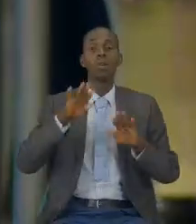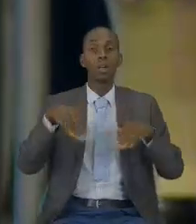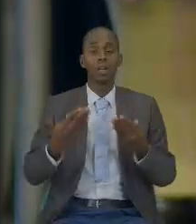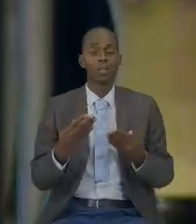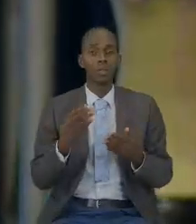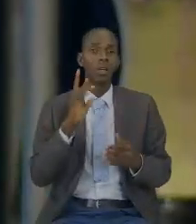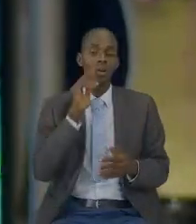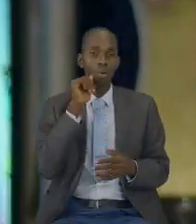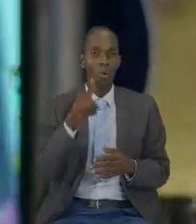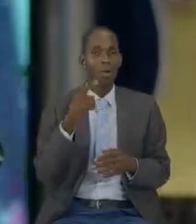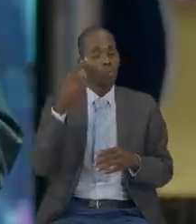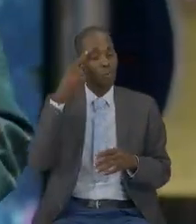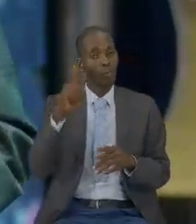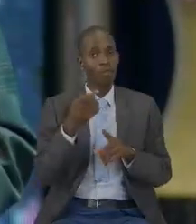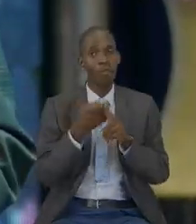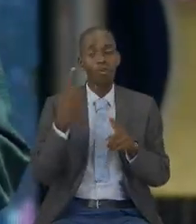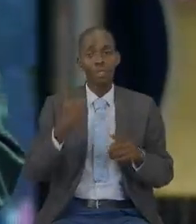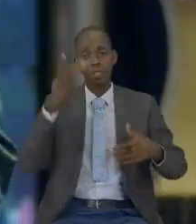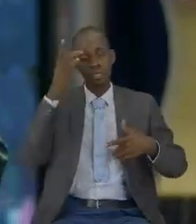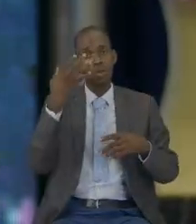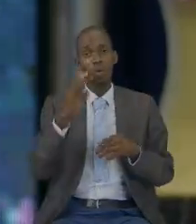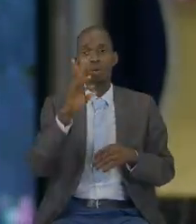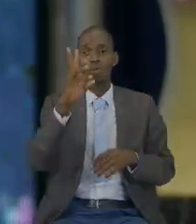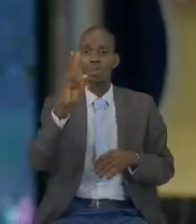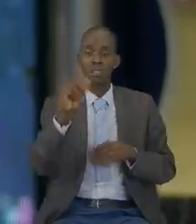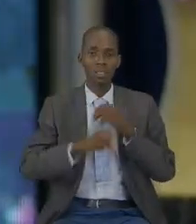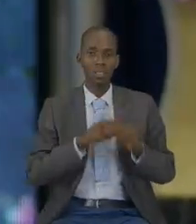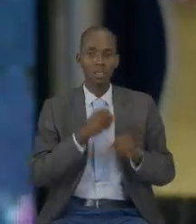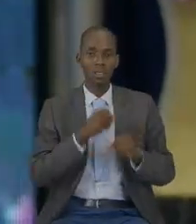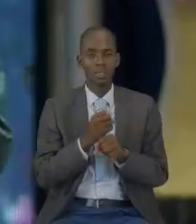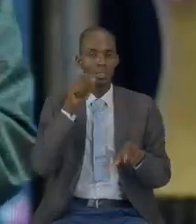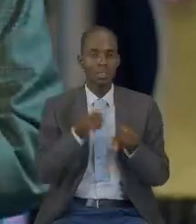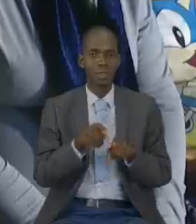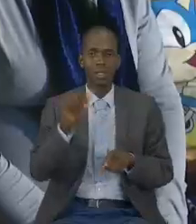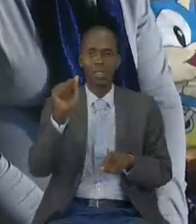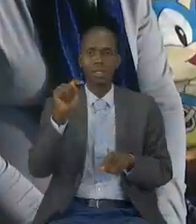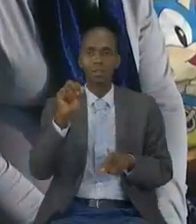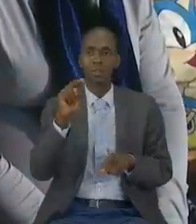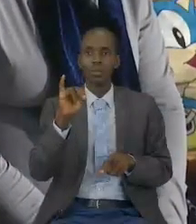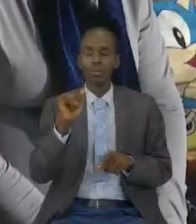16 years. Sister Antonia, thank you. Please speak to us.